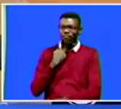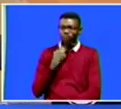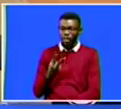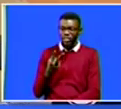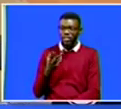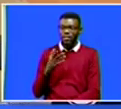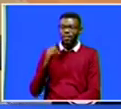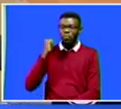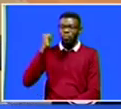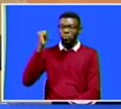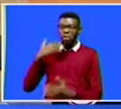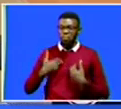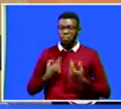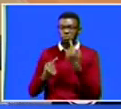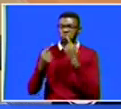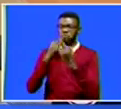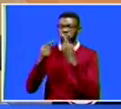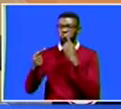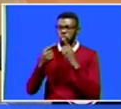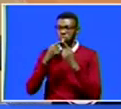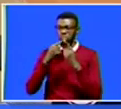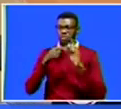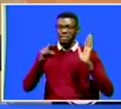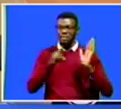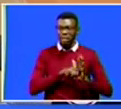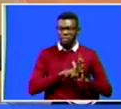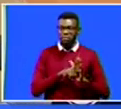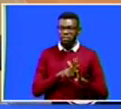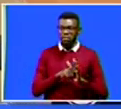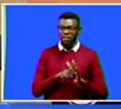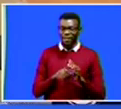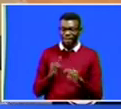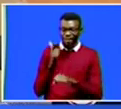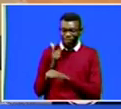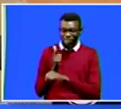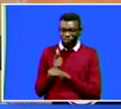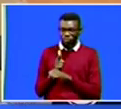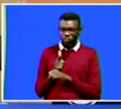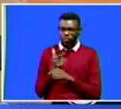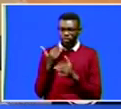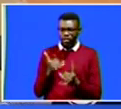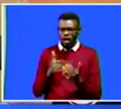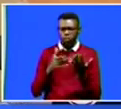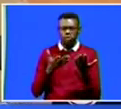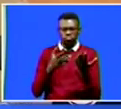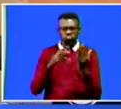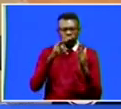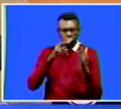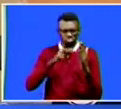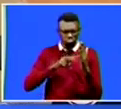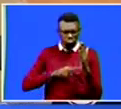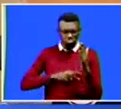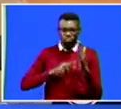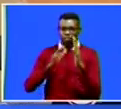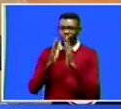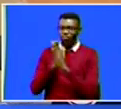politicians making what may amount to inflammatory statements. The clips are currently being reviewed by the commission in